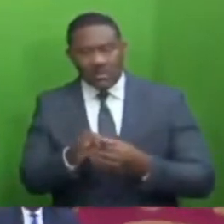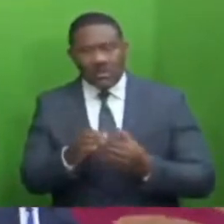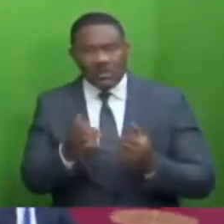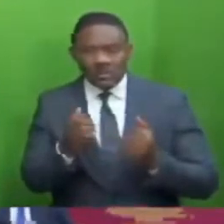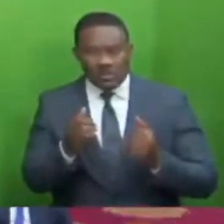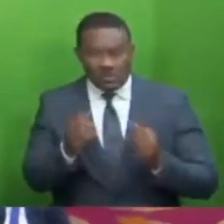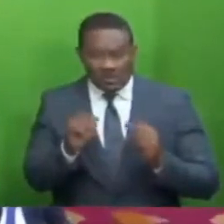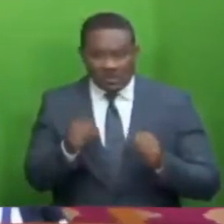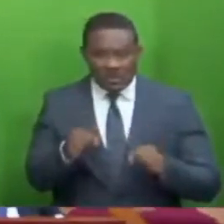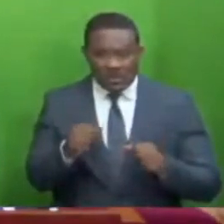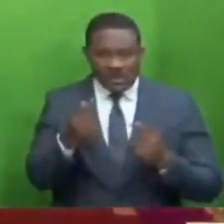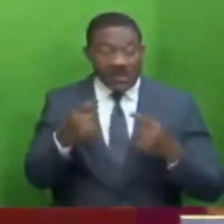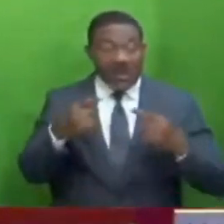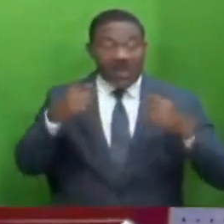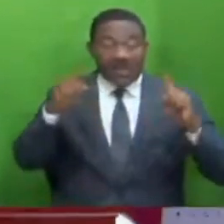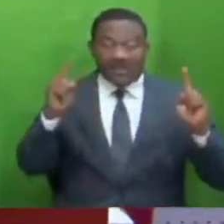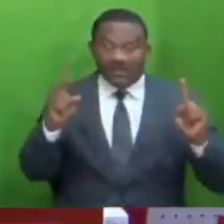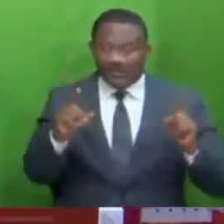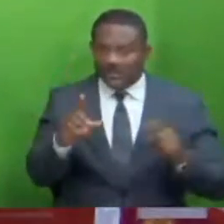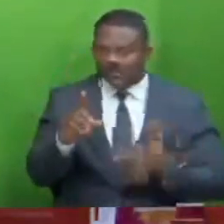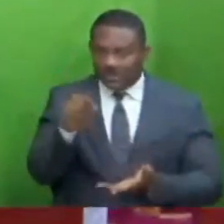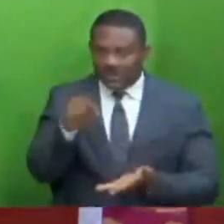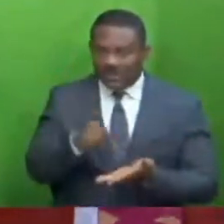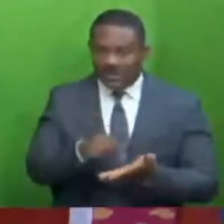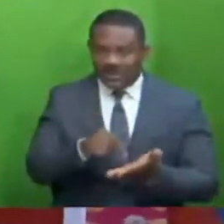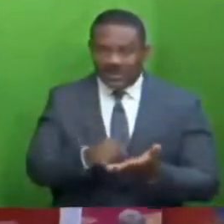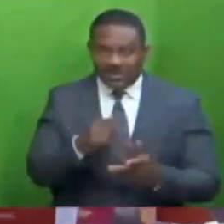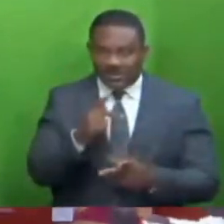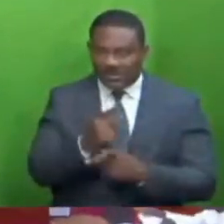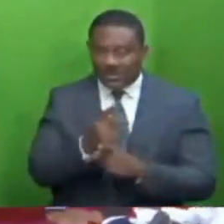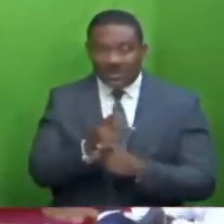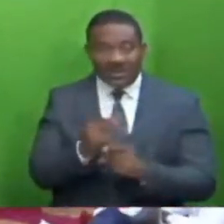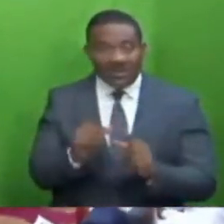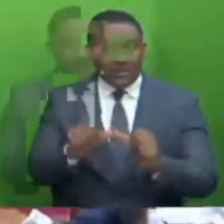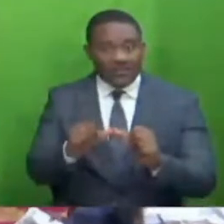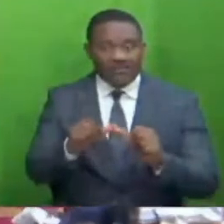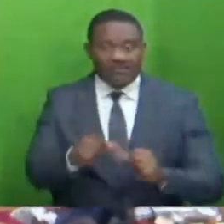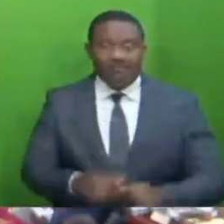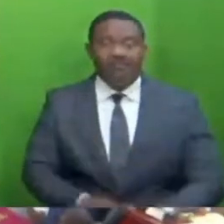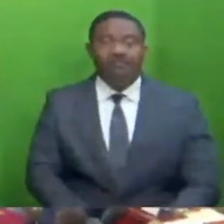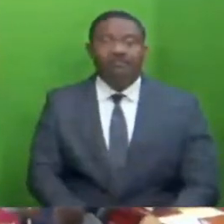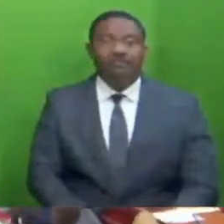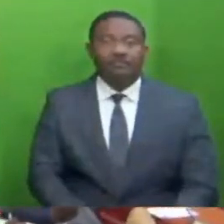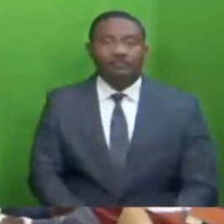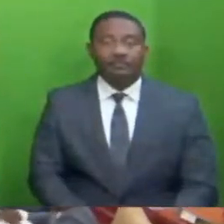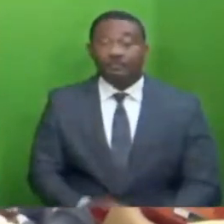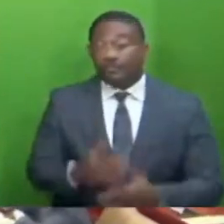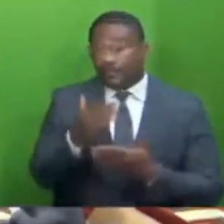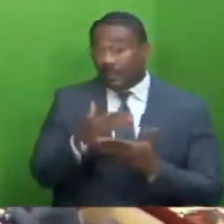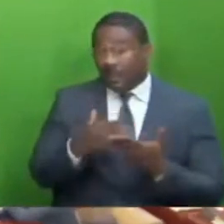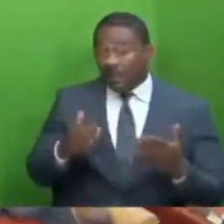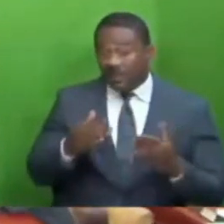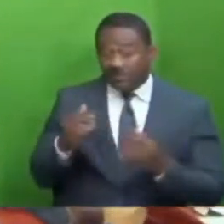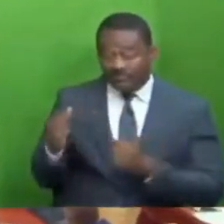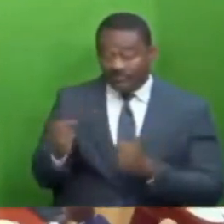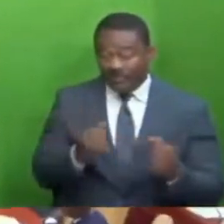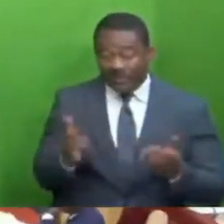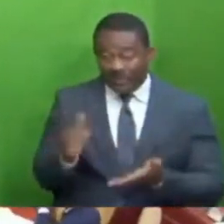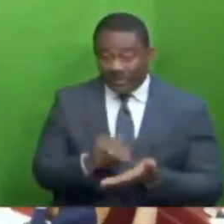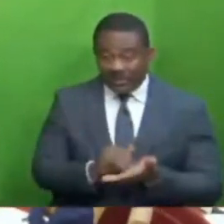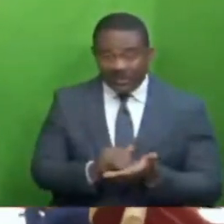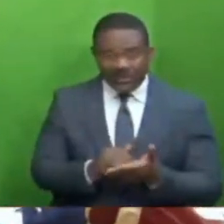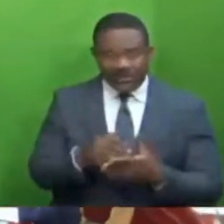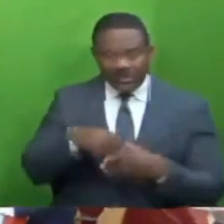for Ghana and financial sustainability for the energy sector. As part of the restructuring projects for